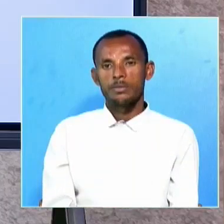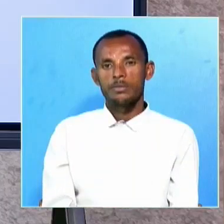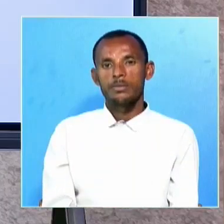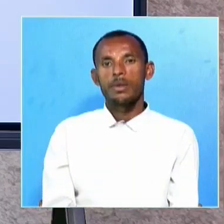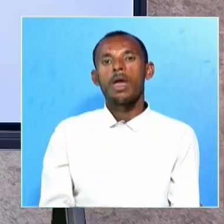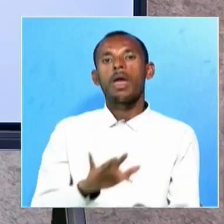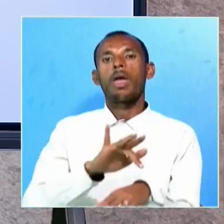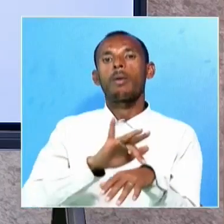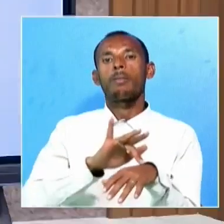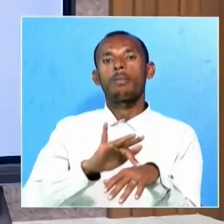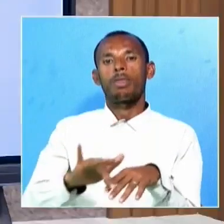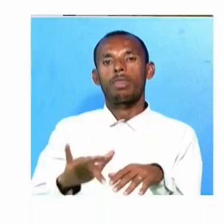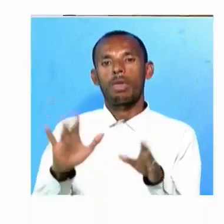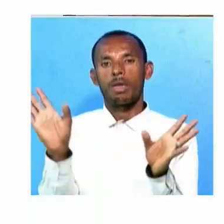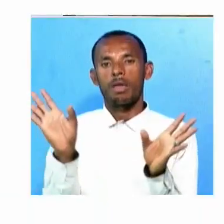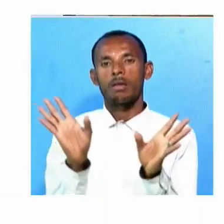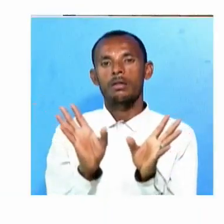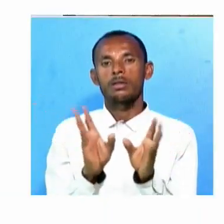empty set is,